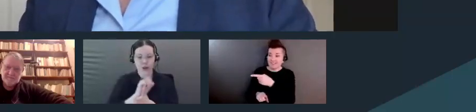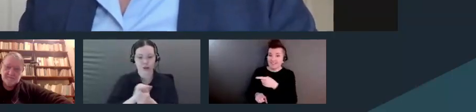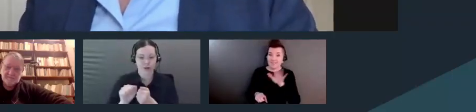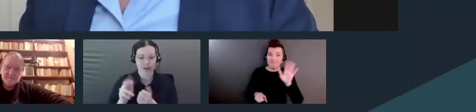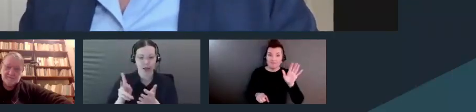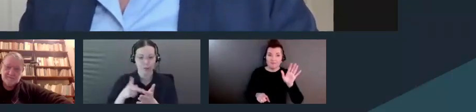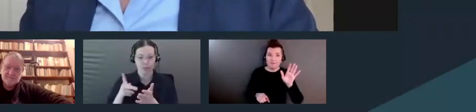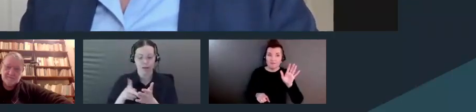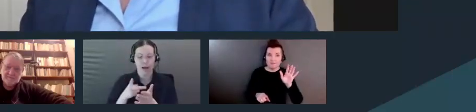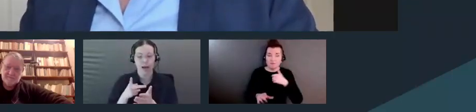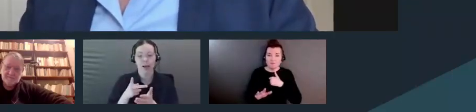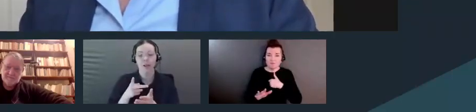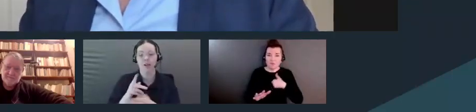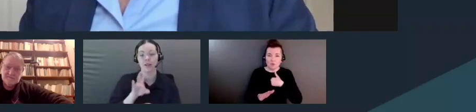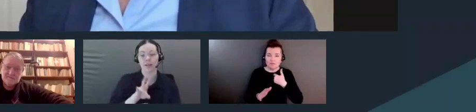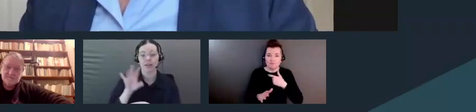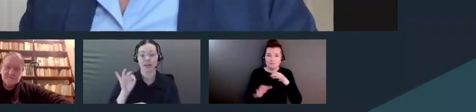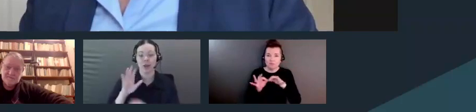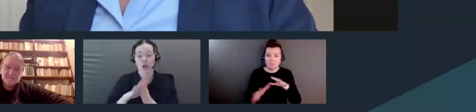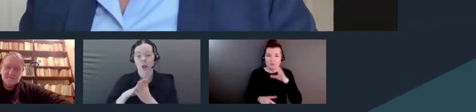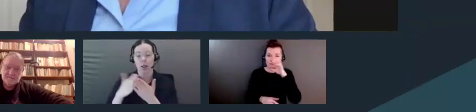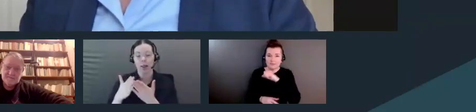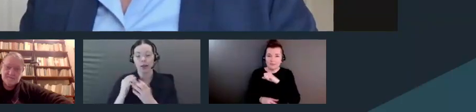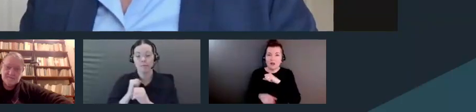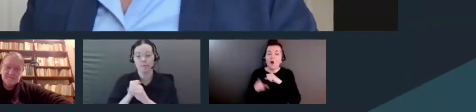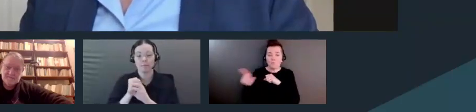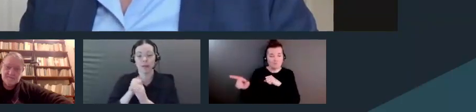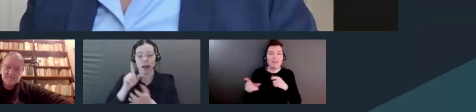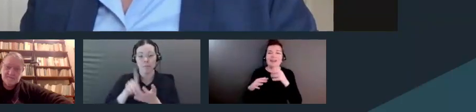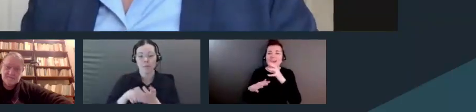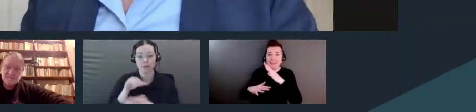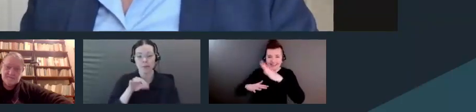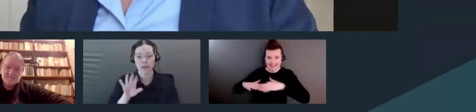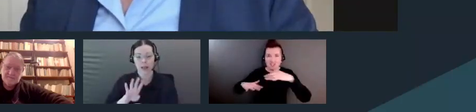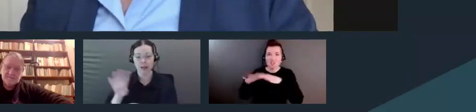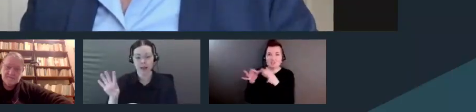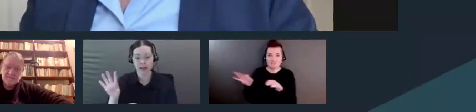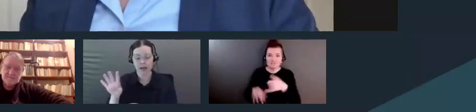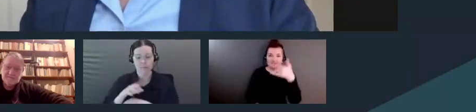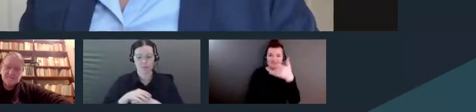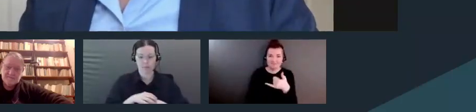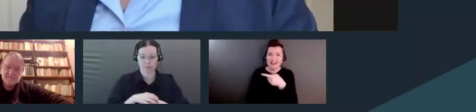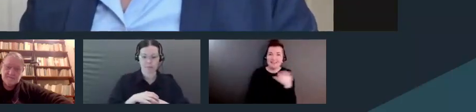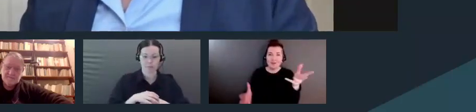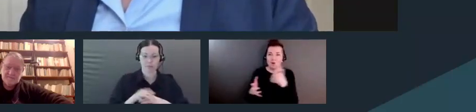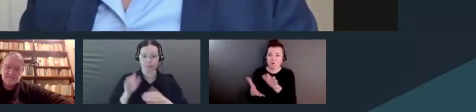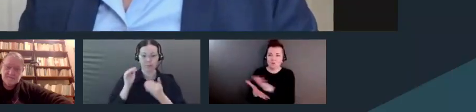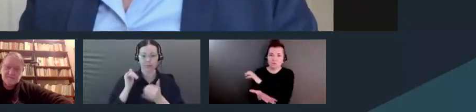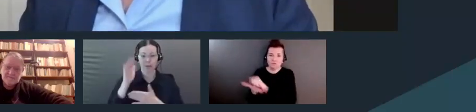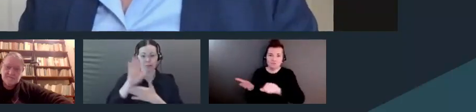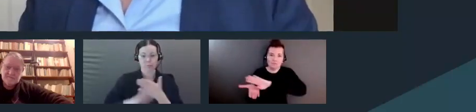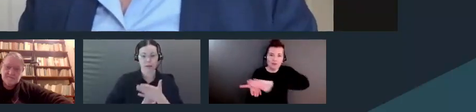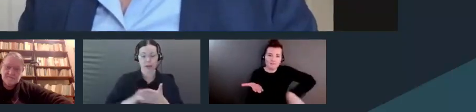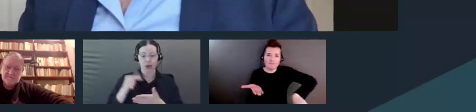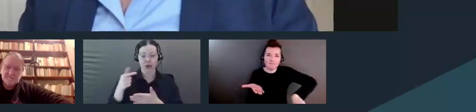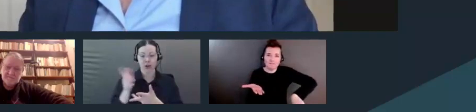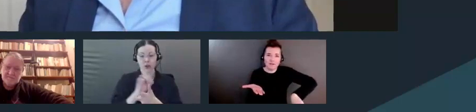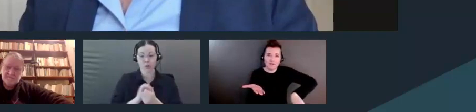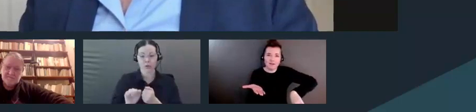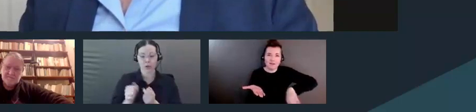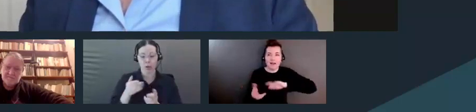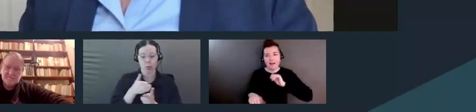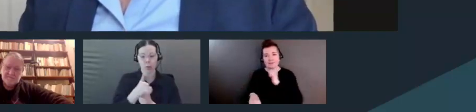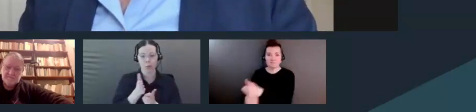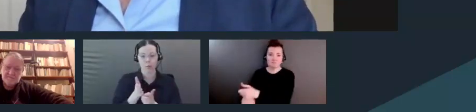Inuit in Nunavut and replace it with an English pattern, the pattern of the oppressor. This fits Lemkin's definition